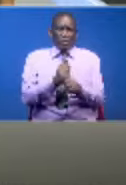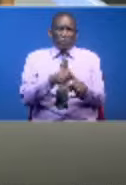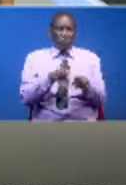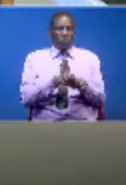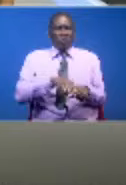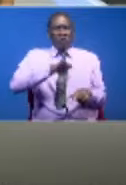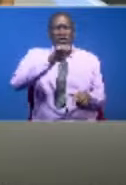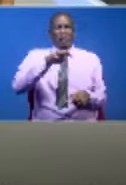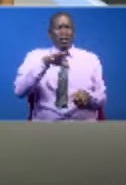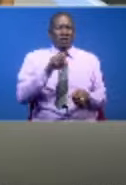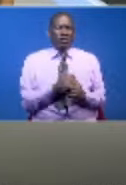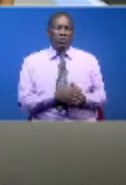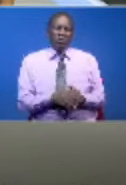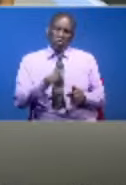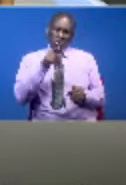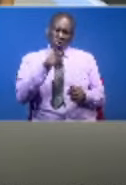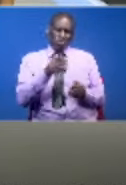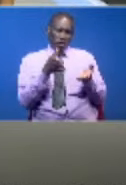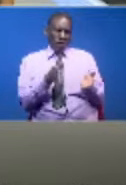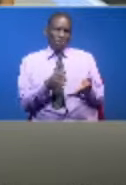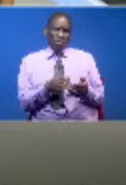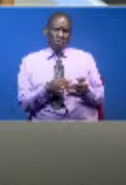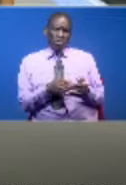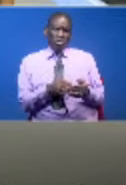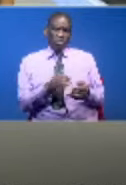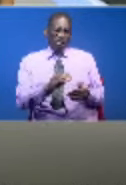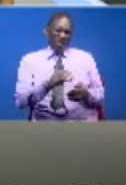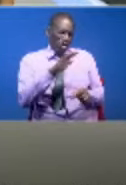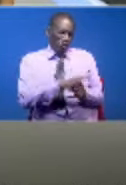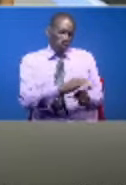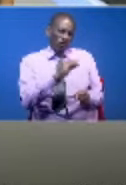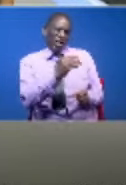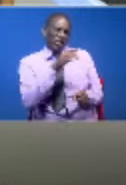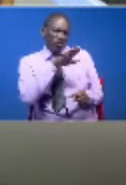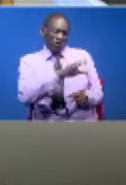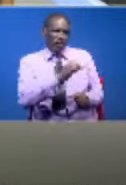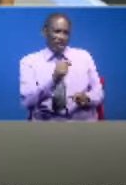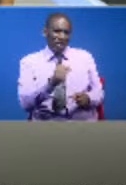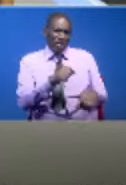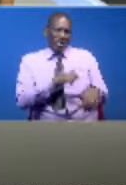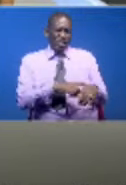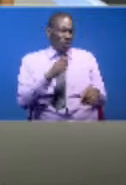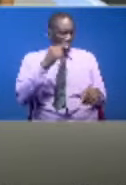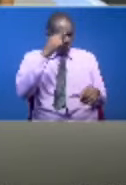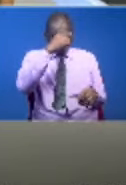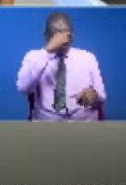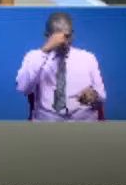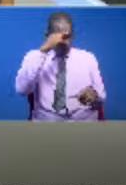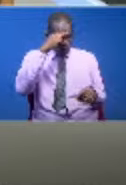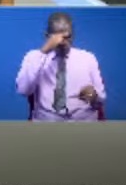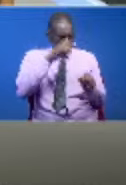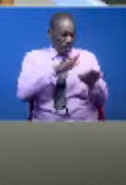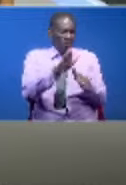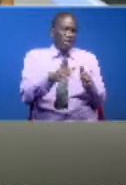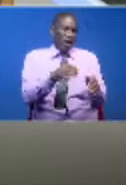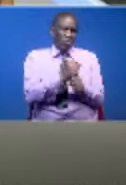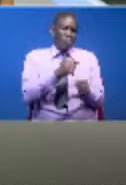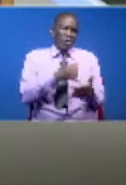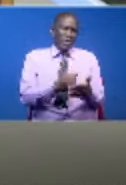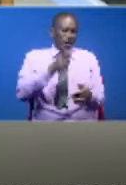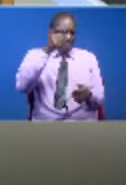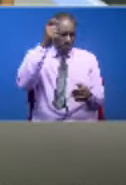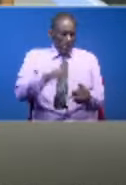James, you sitting now on piles of cash on your side, when you're on the origination phase, are you now making it mandatory that if you're coming